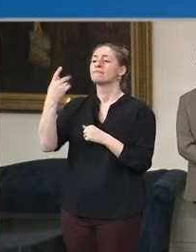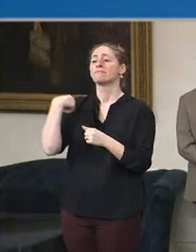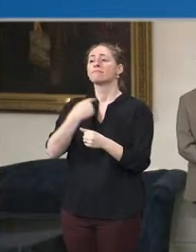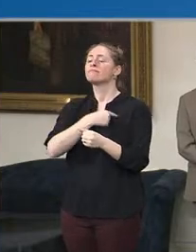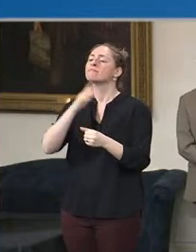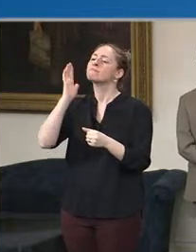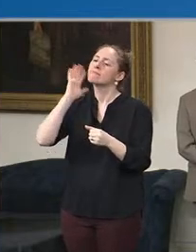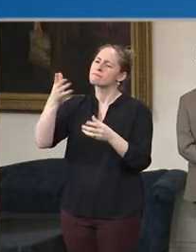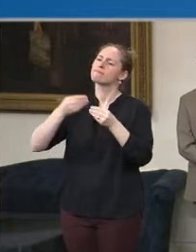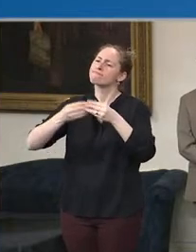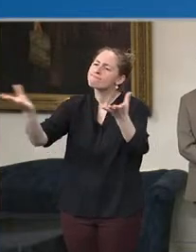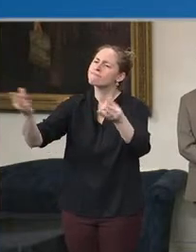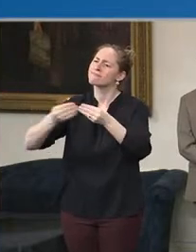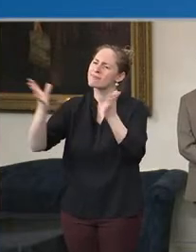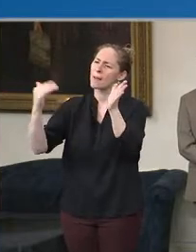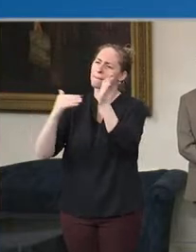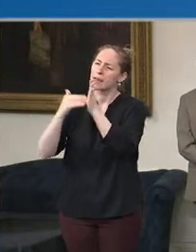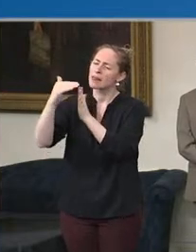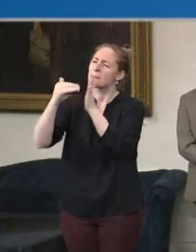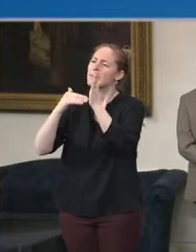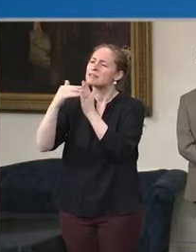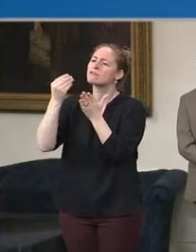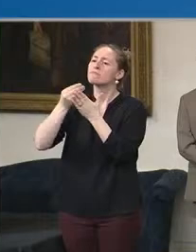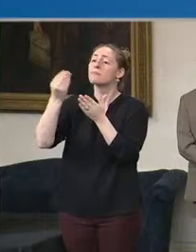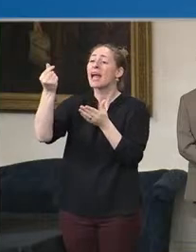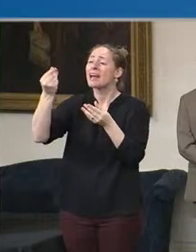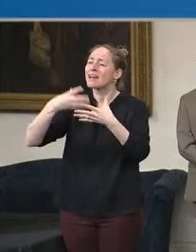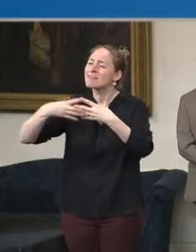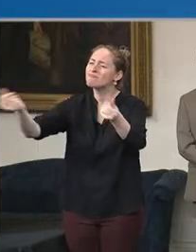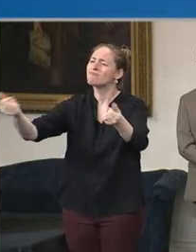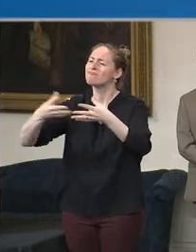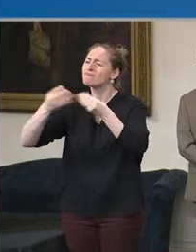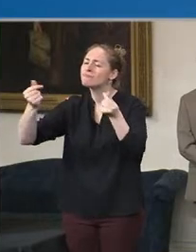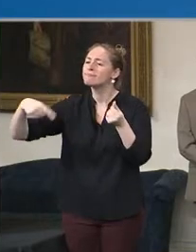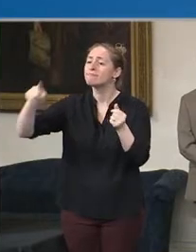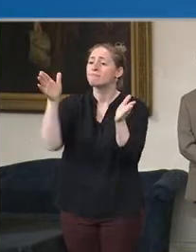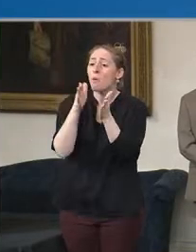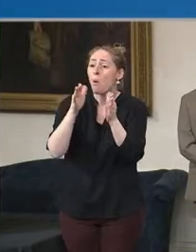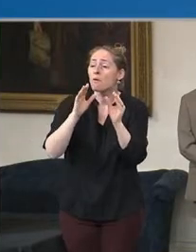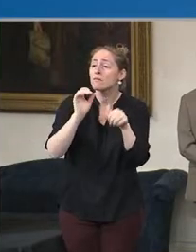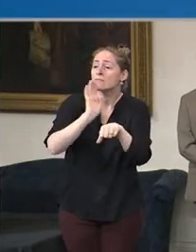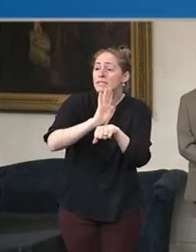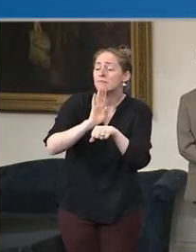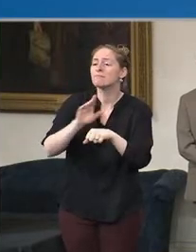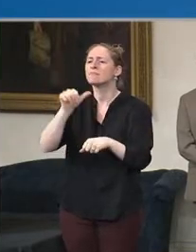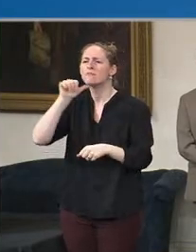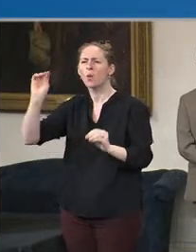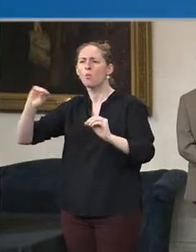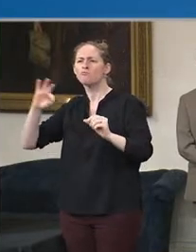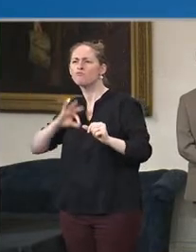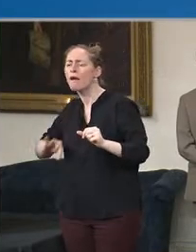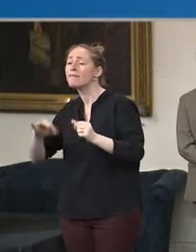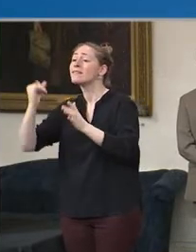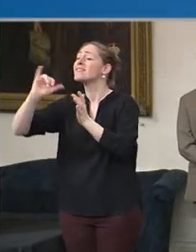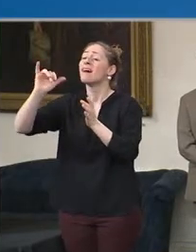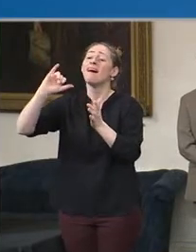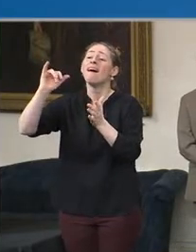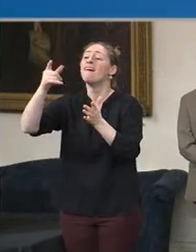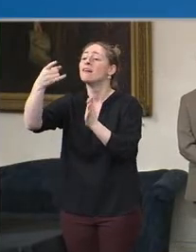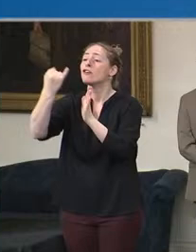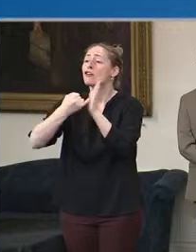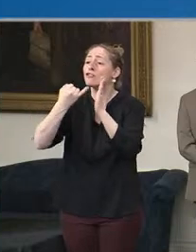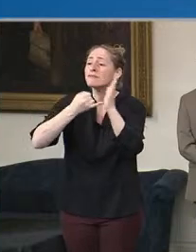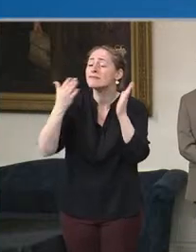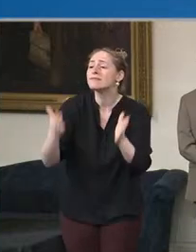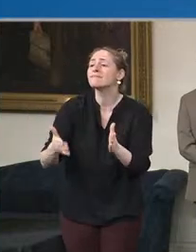businesses, nonprofit organizations, manufacturers producing PPE, artists and arts organizations, and tourism